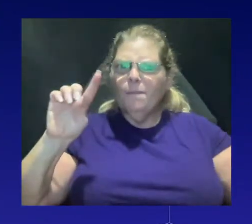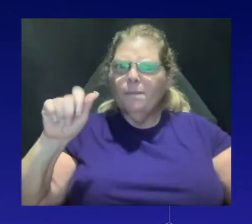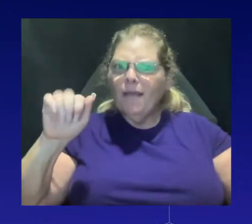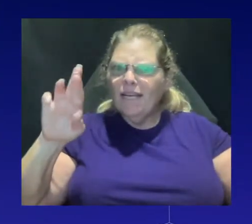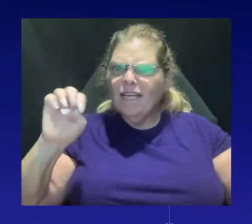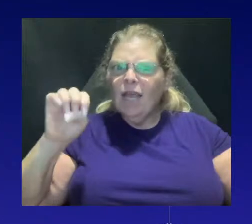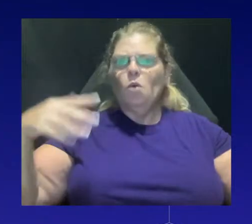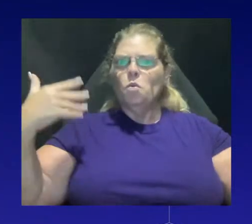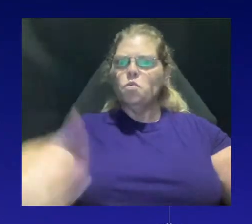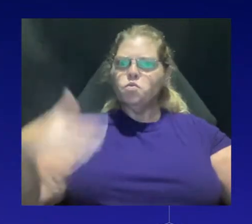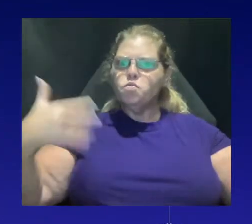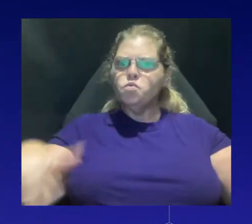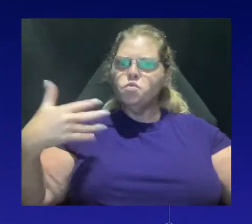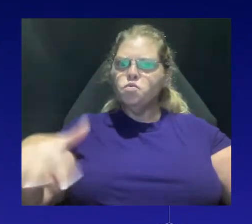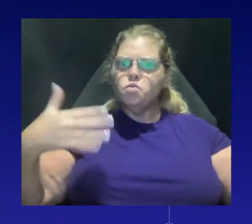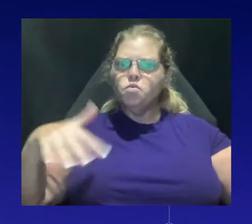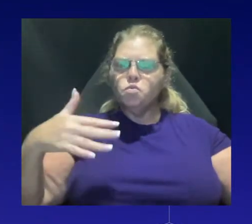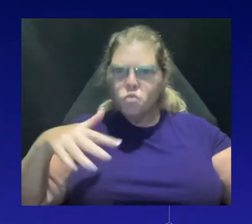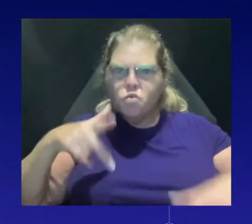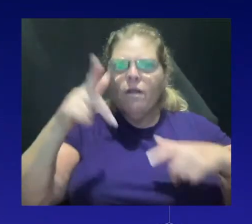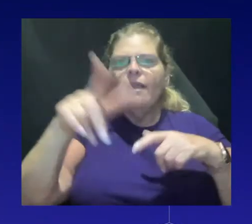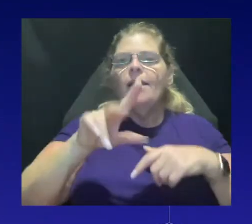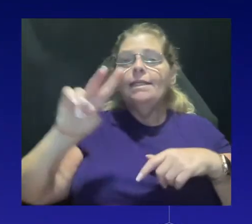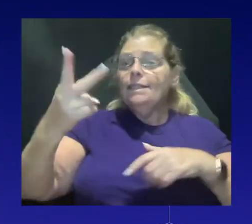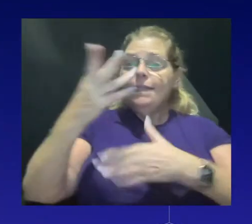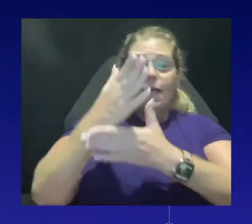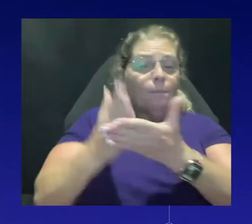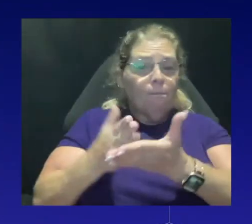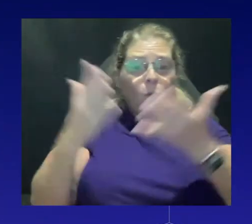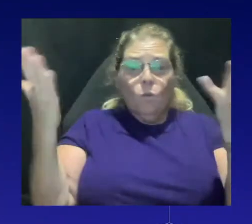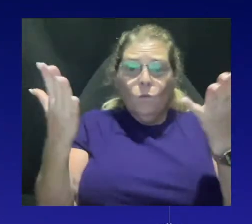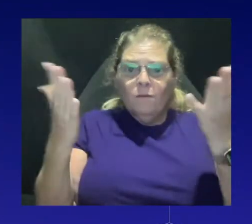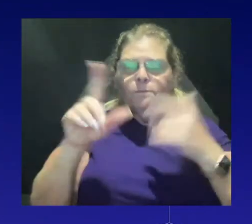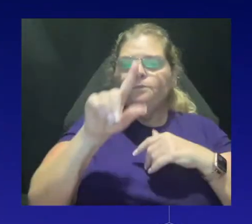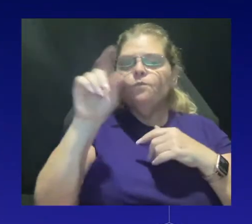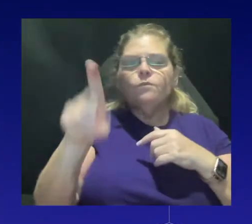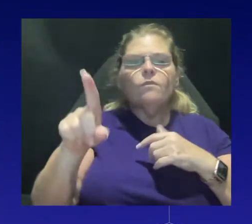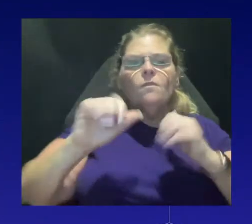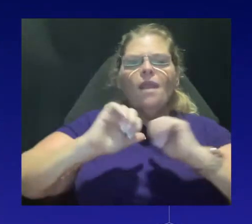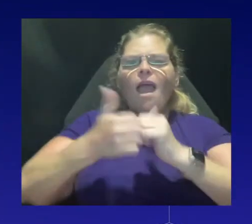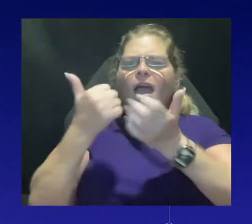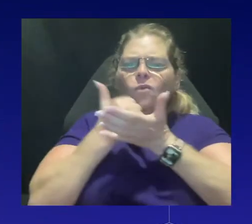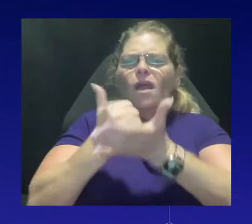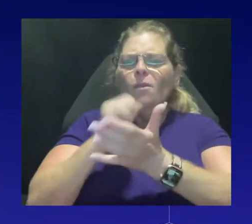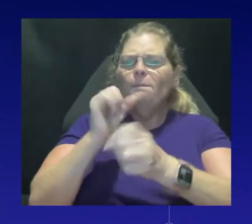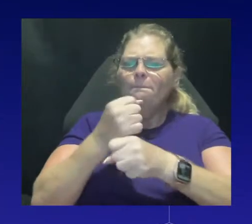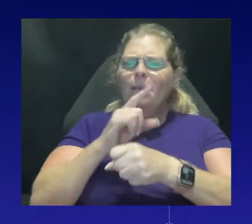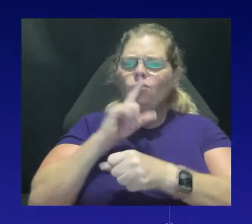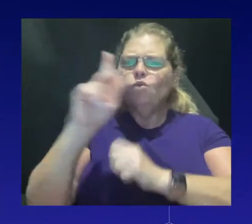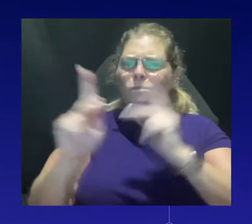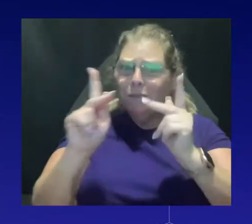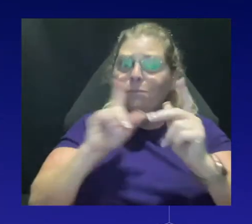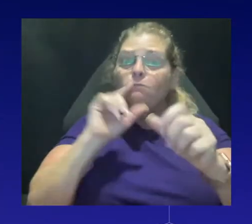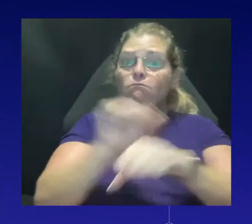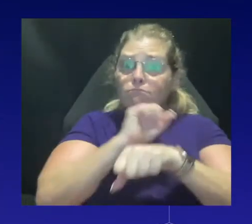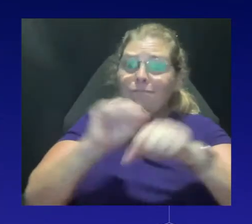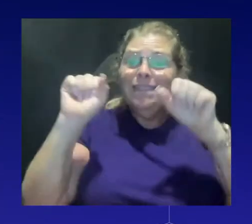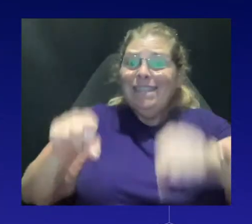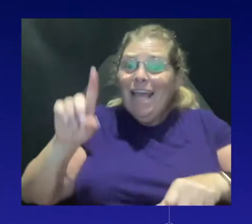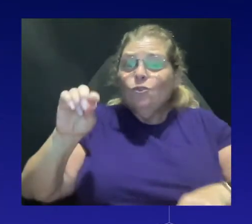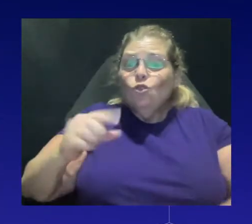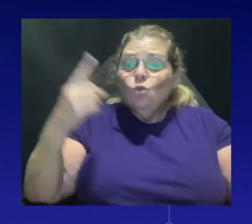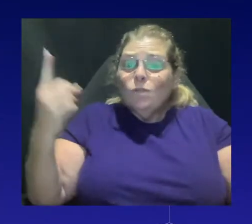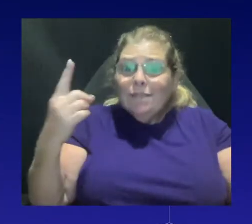alongside that healthcare coverage, I think the second part of that question is helping make sure that people can actually do something with that healthcare